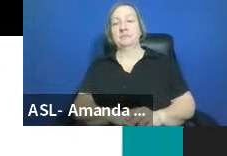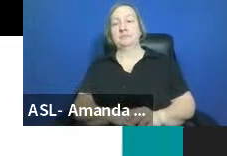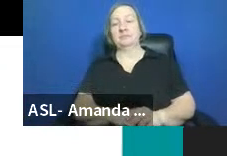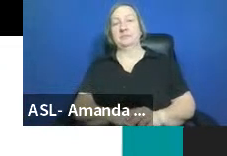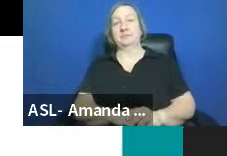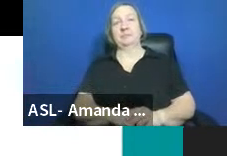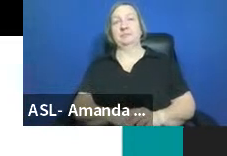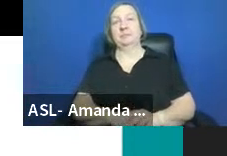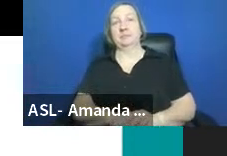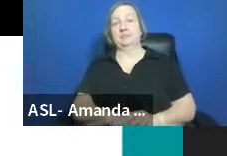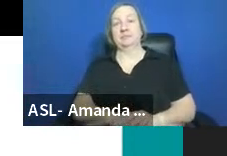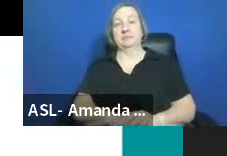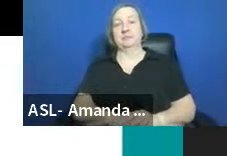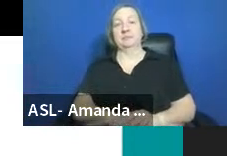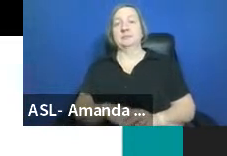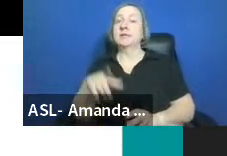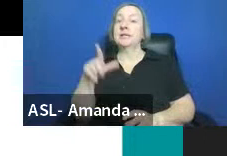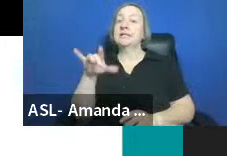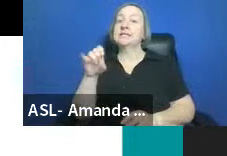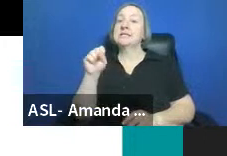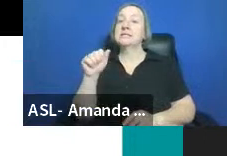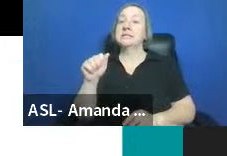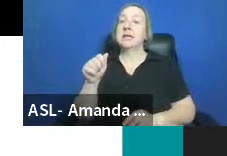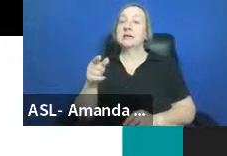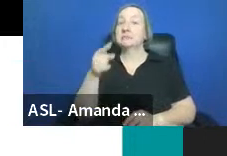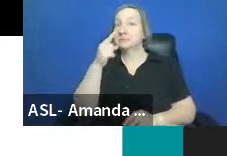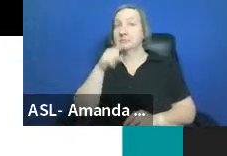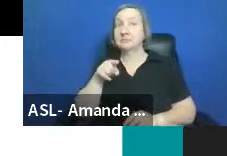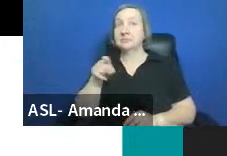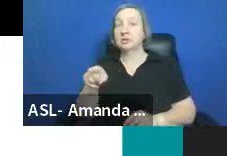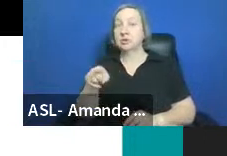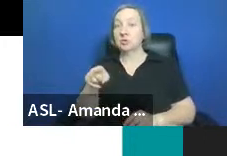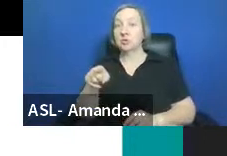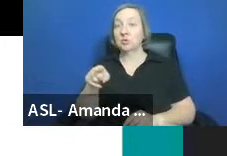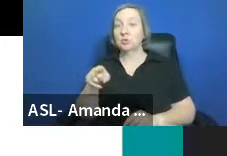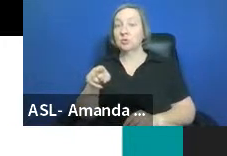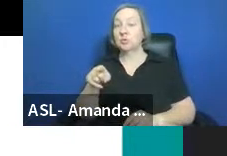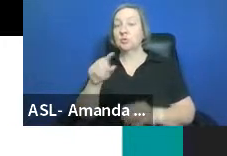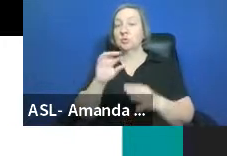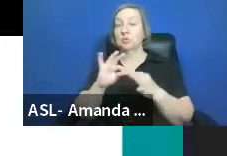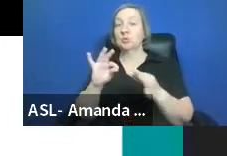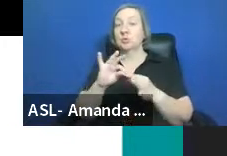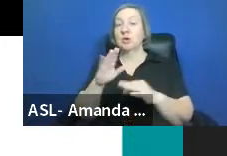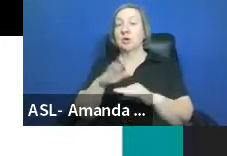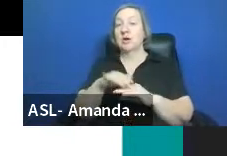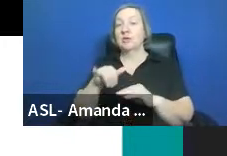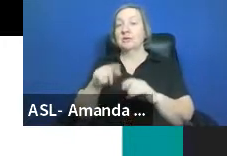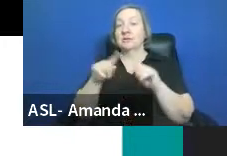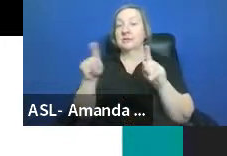And maybe Lisa, I'll ask for you to lean in on this slide.